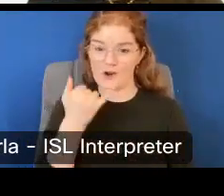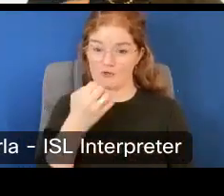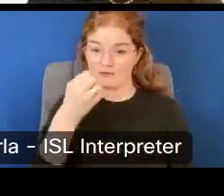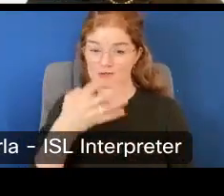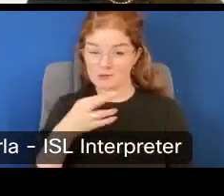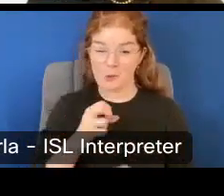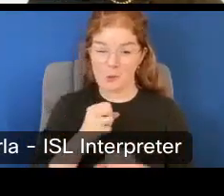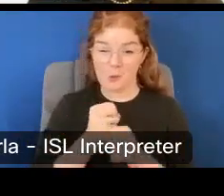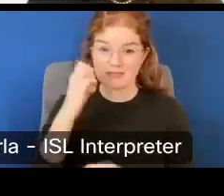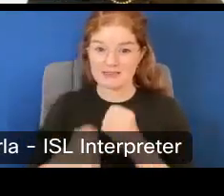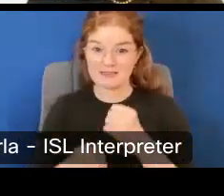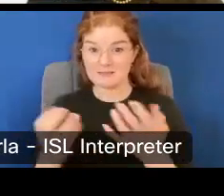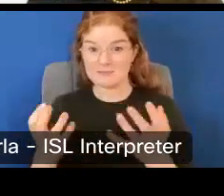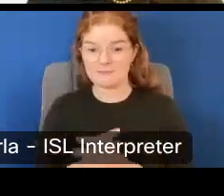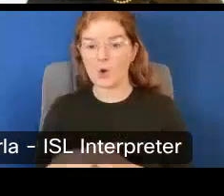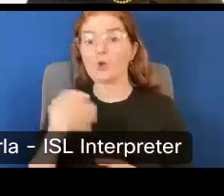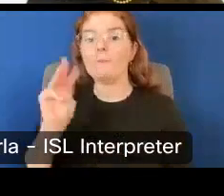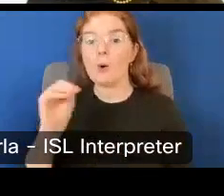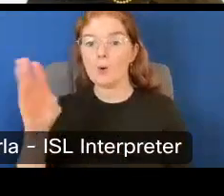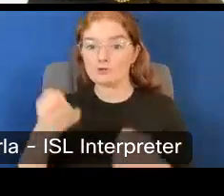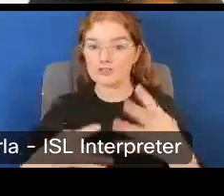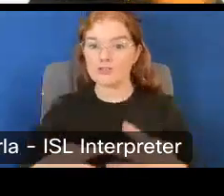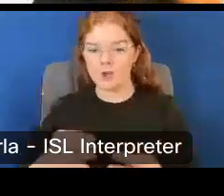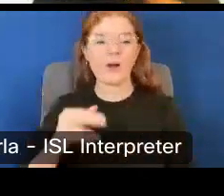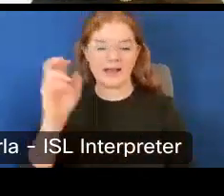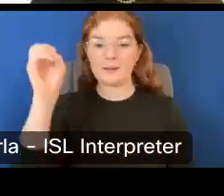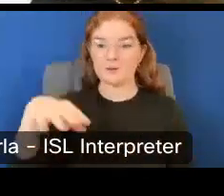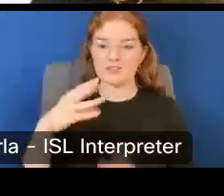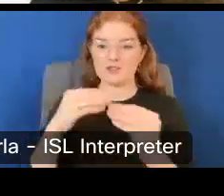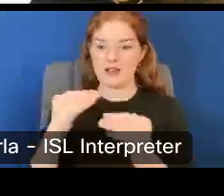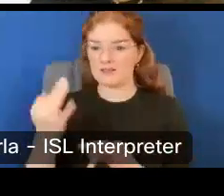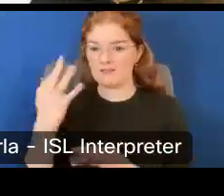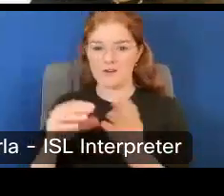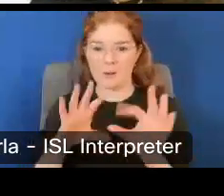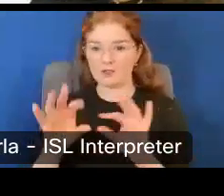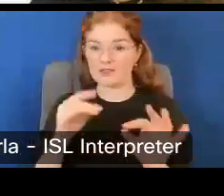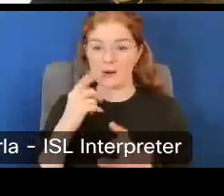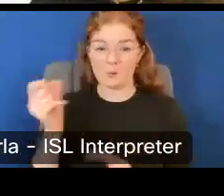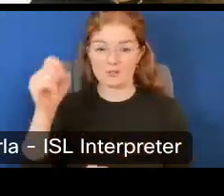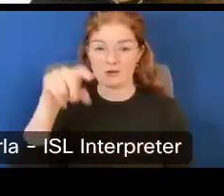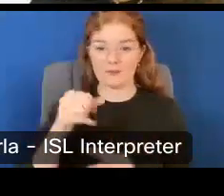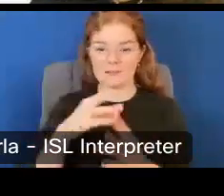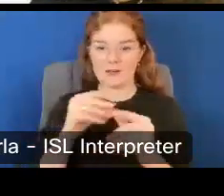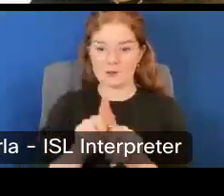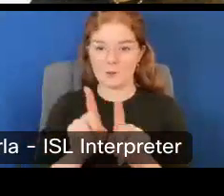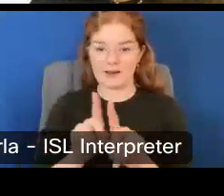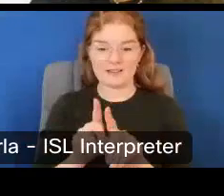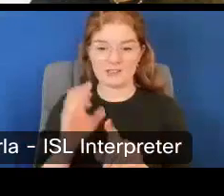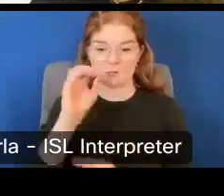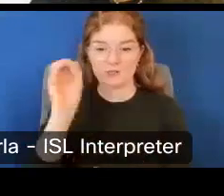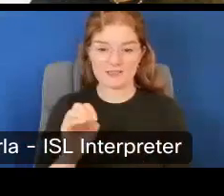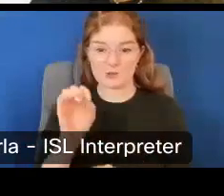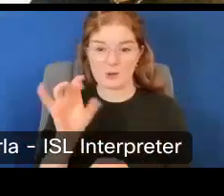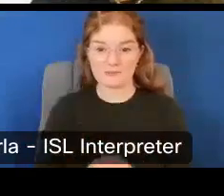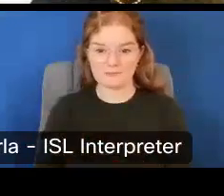to the end. No, but I'm going to put it into the chat. It is there as an option on the poll, but I'll pop it into the chat as well as a percentage, just in case